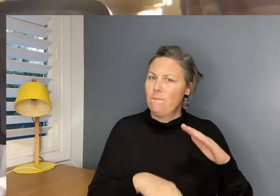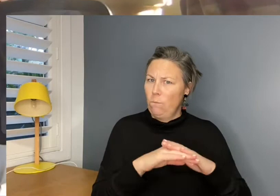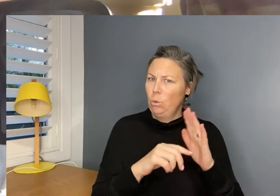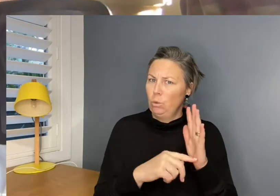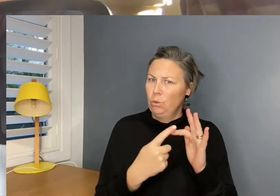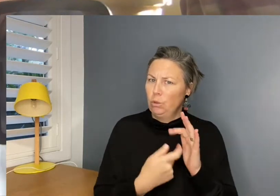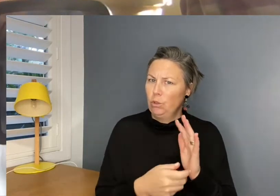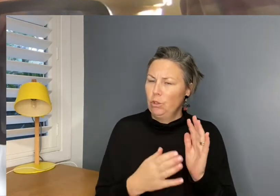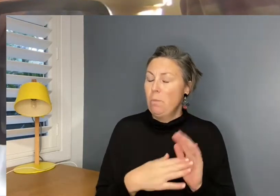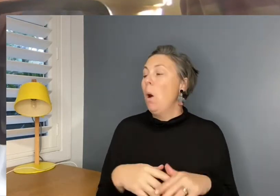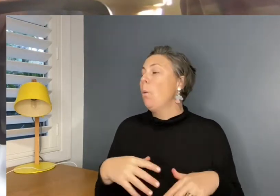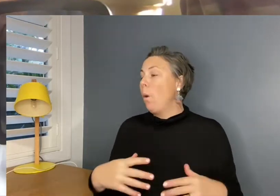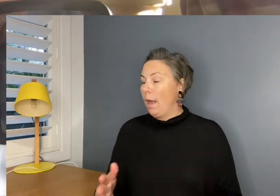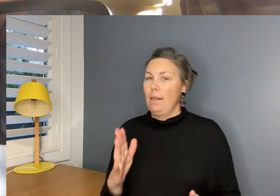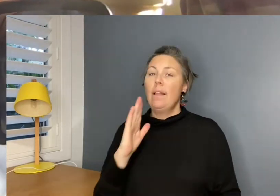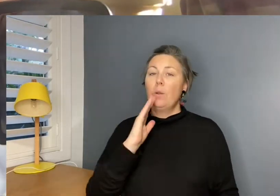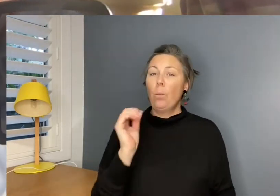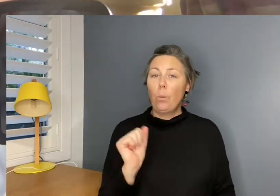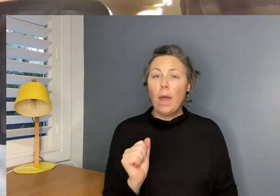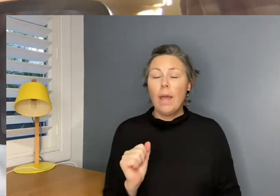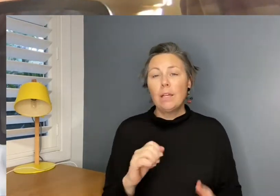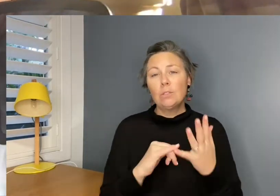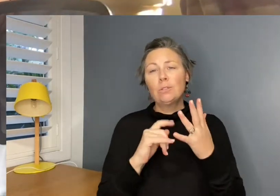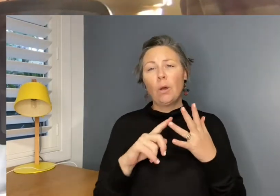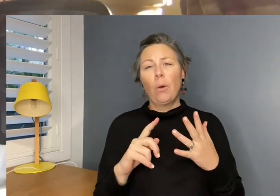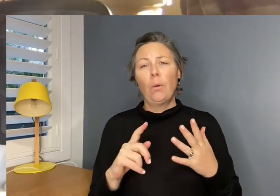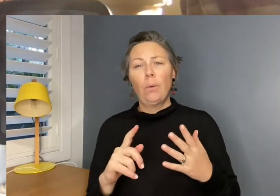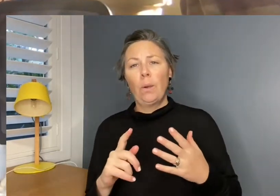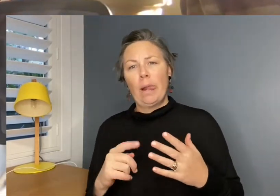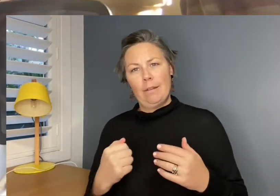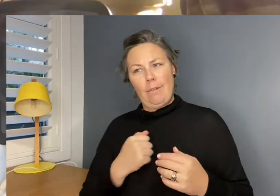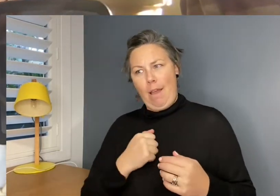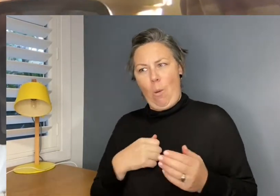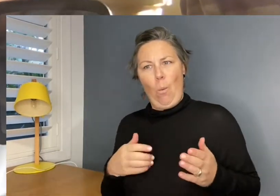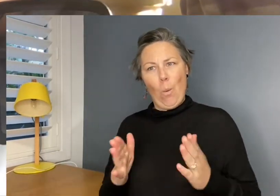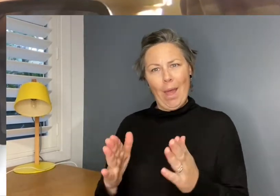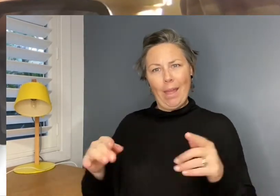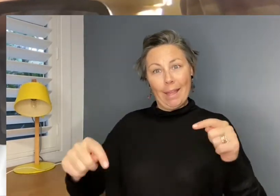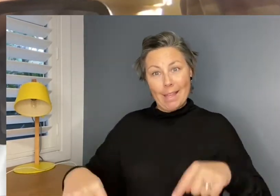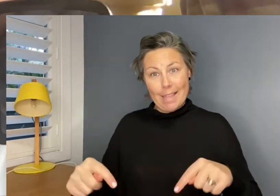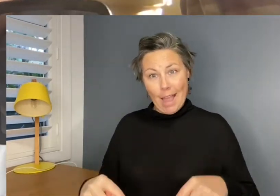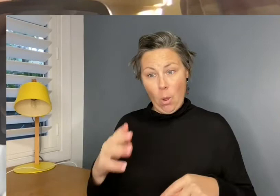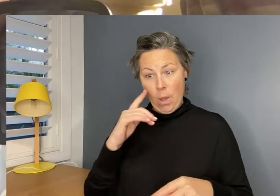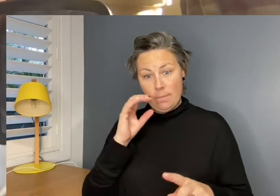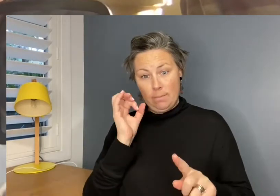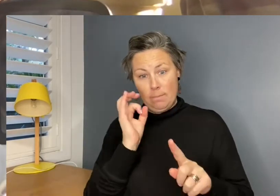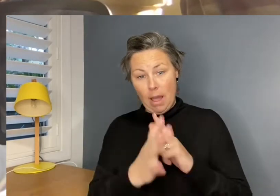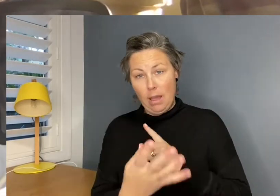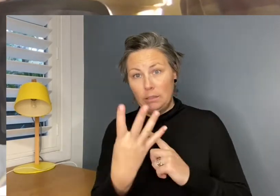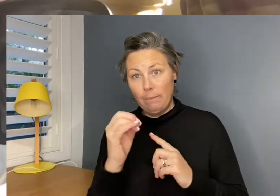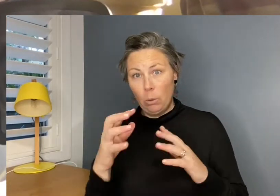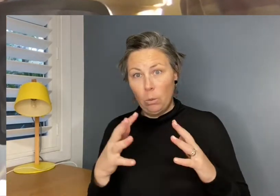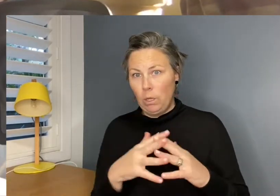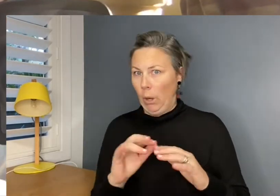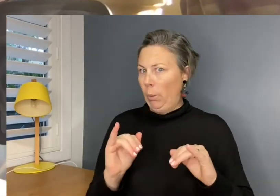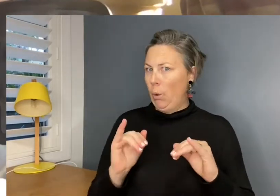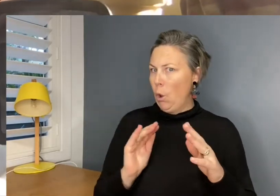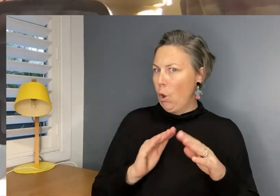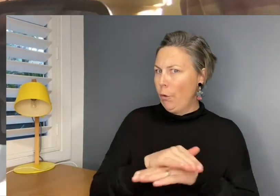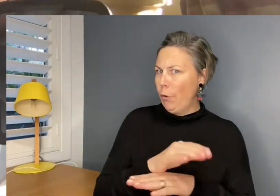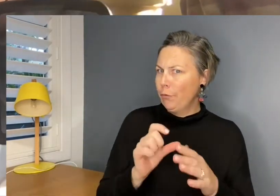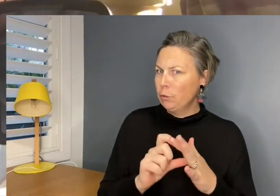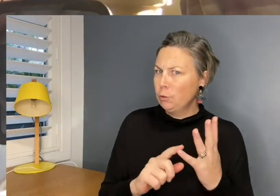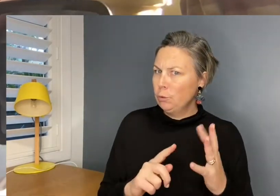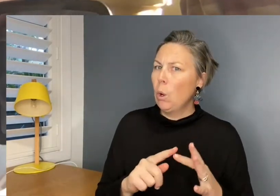So it's kind of like part of our culture and education to think that once you get over 40 weeks, you're overdue, and